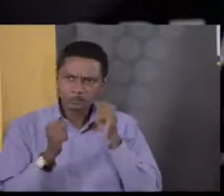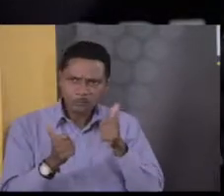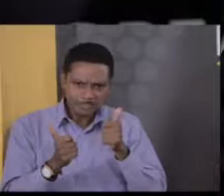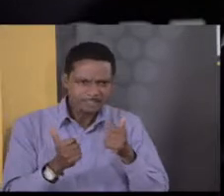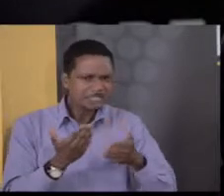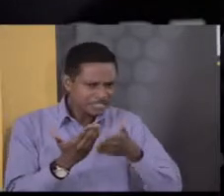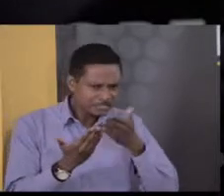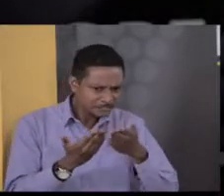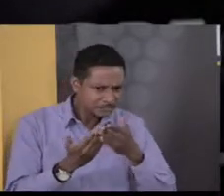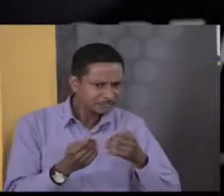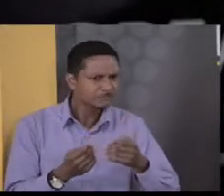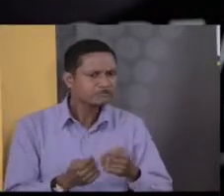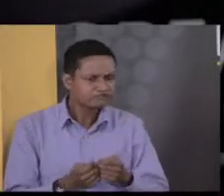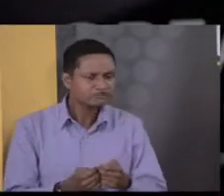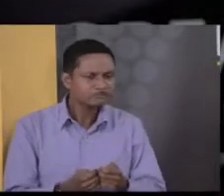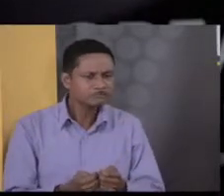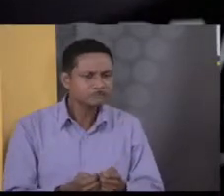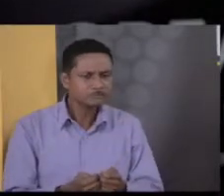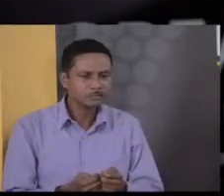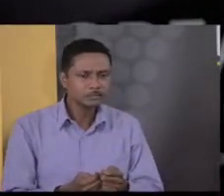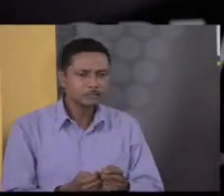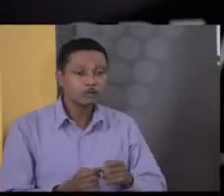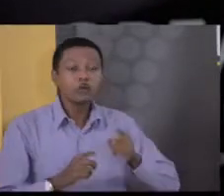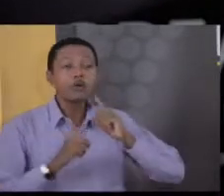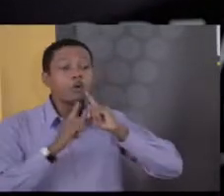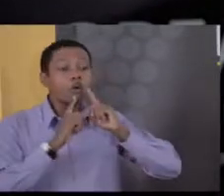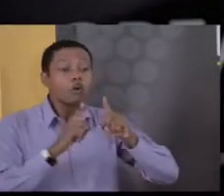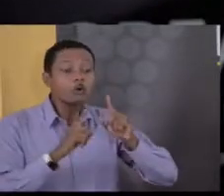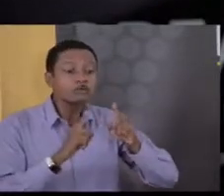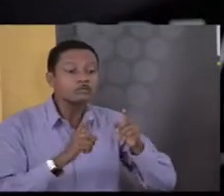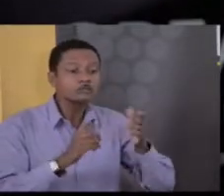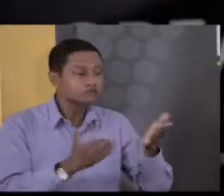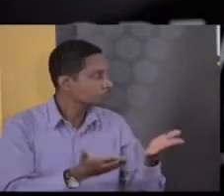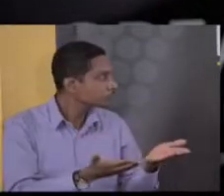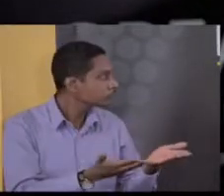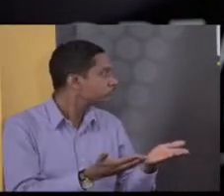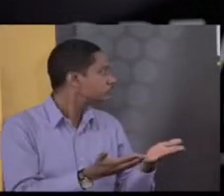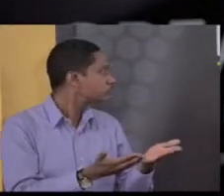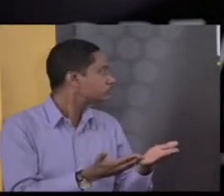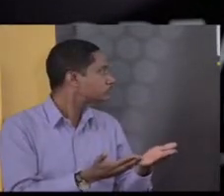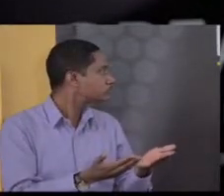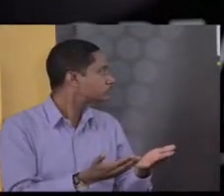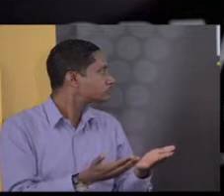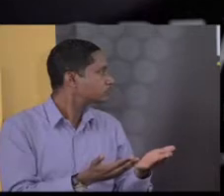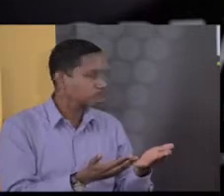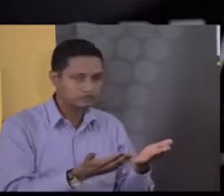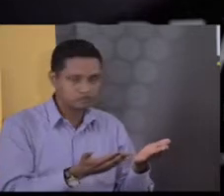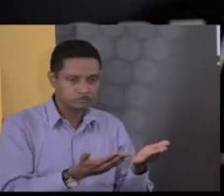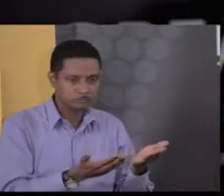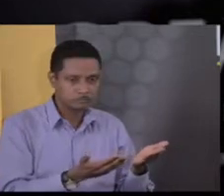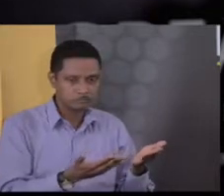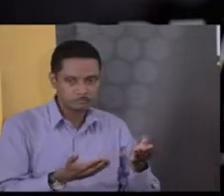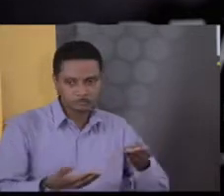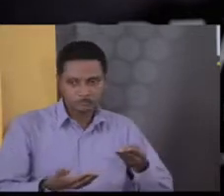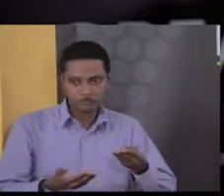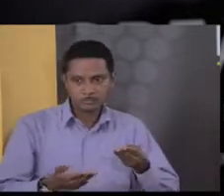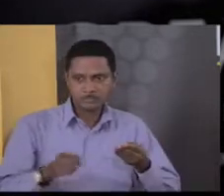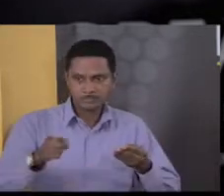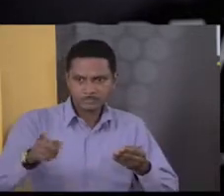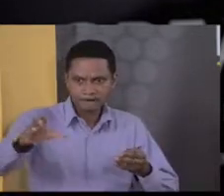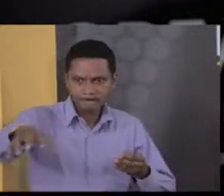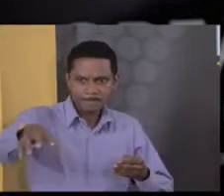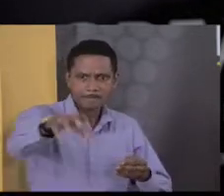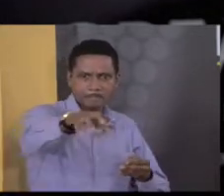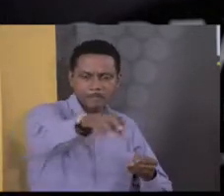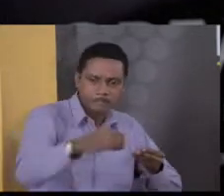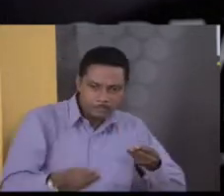you don't have to do everything anymore, you know. And that is the purpose of the production facility. Yes, you will still do the